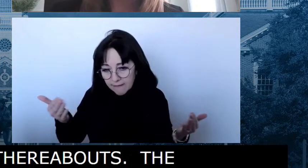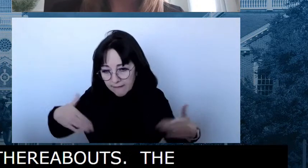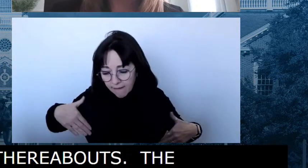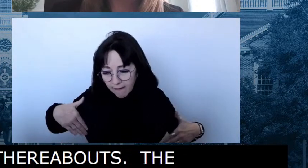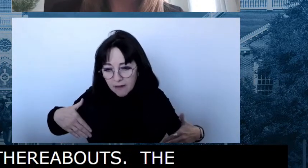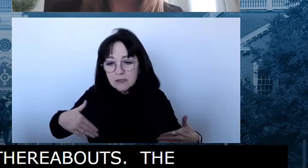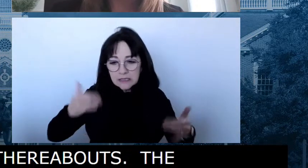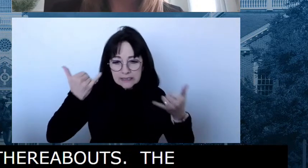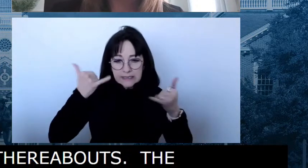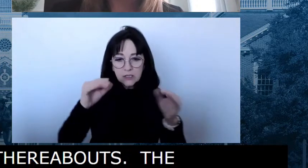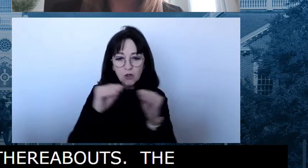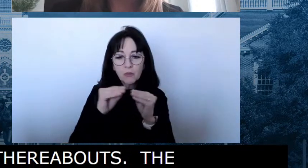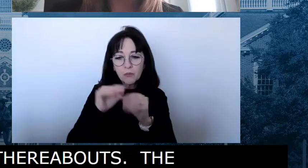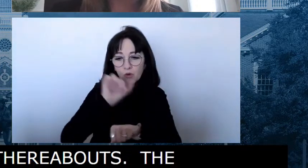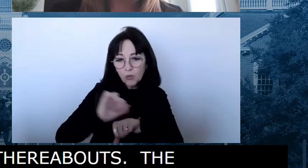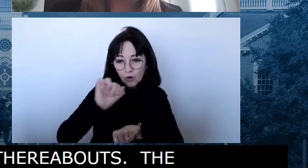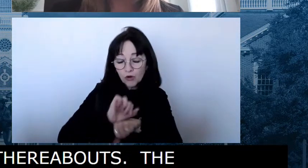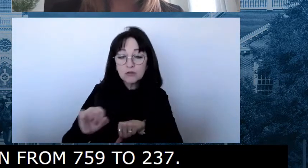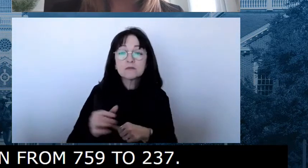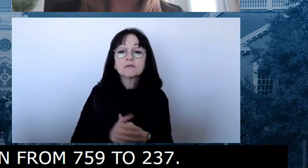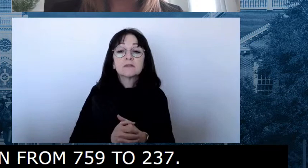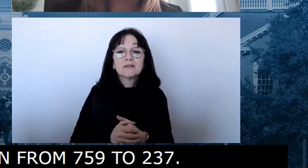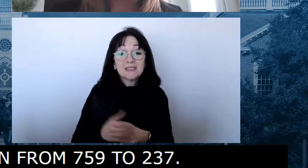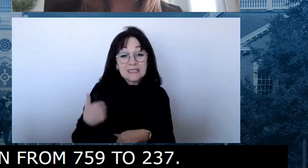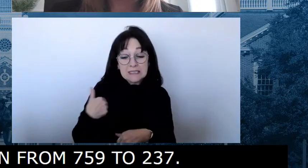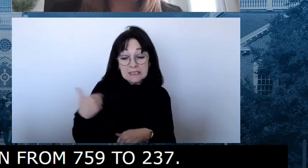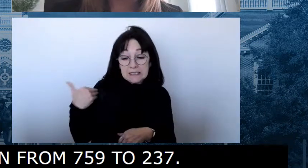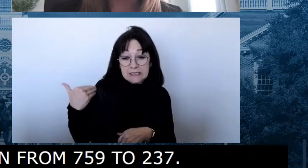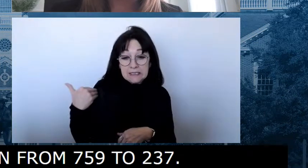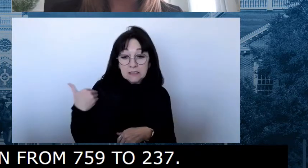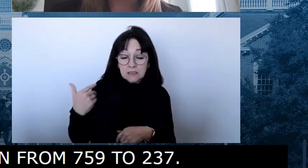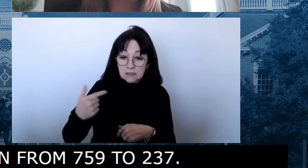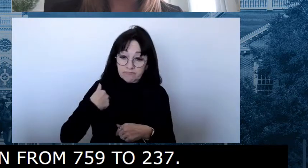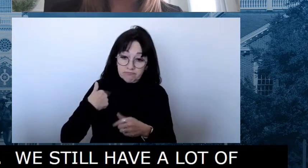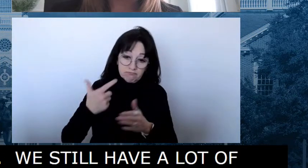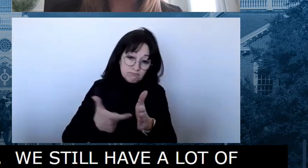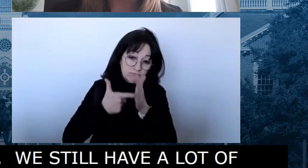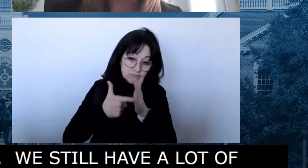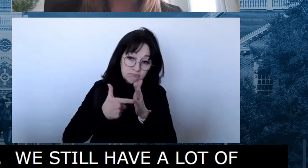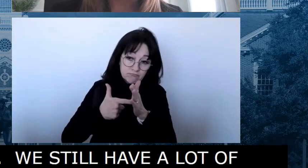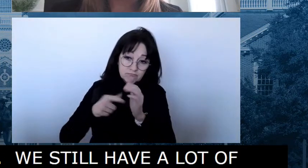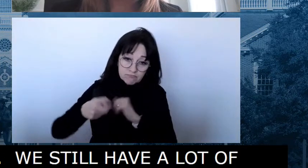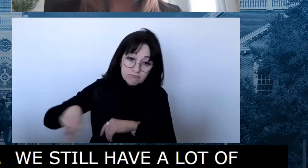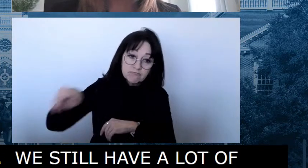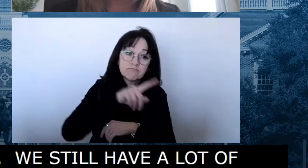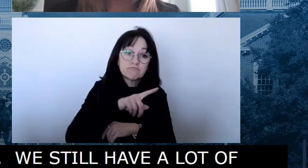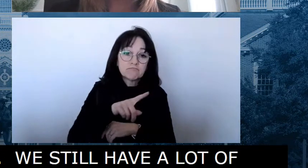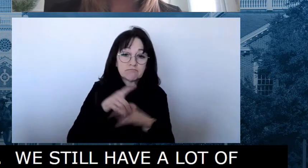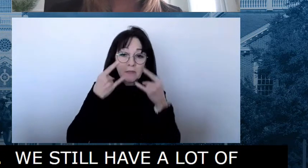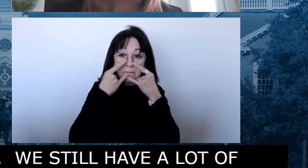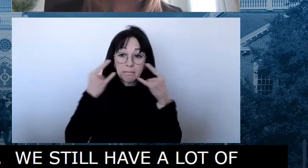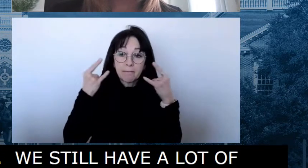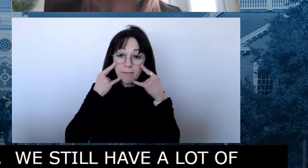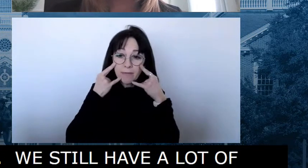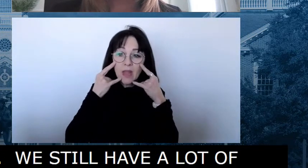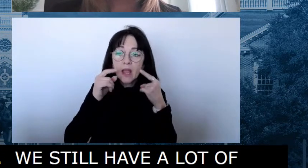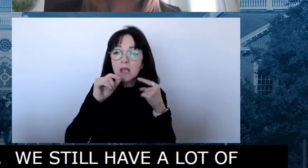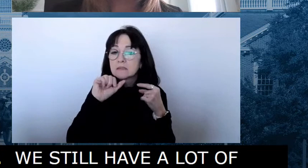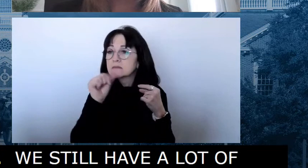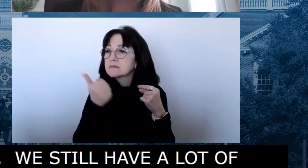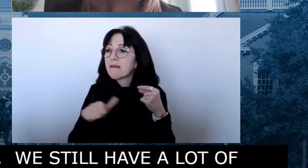the indoor mask mandate, which was just reimposed a couple weeks ago in response to the